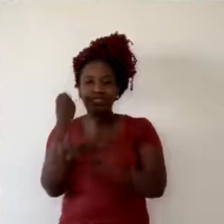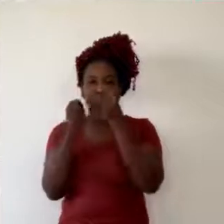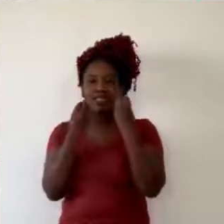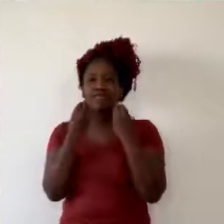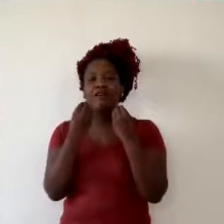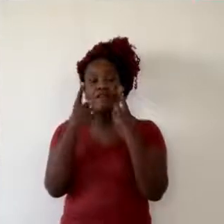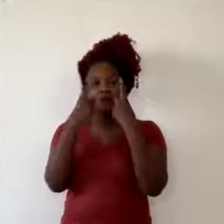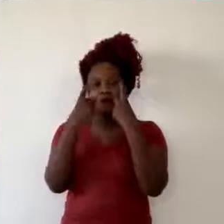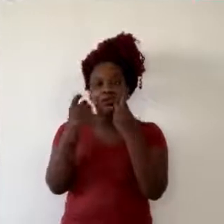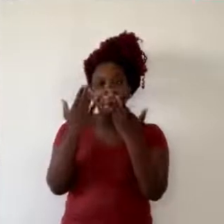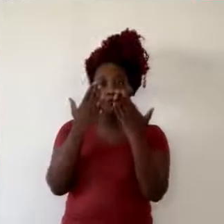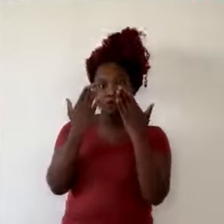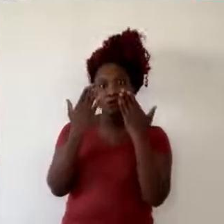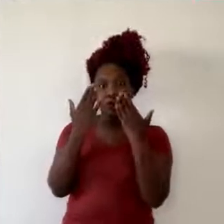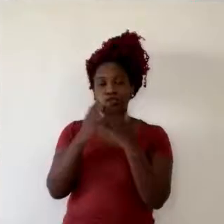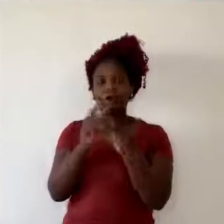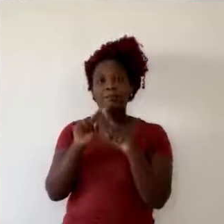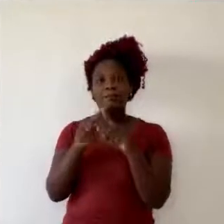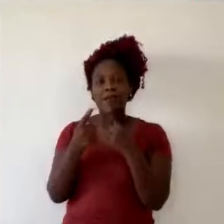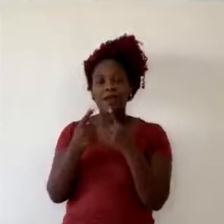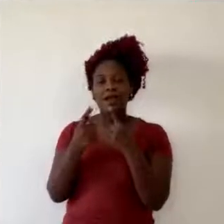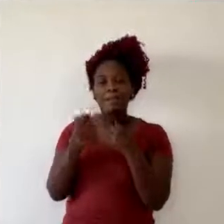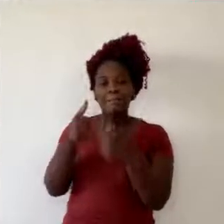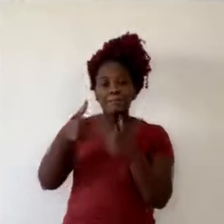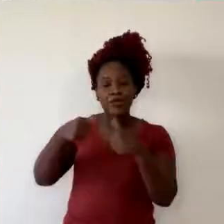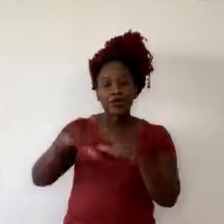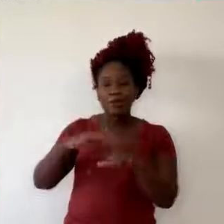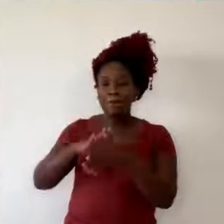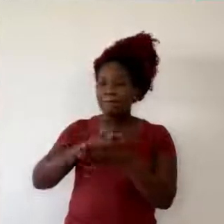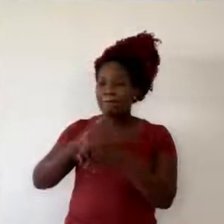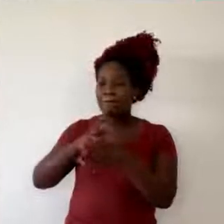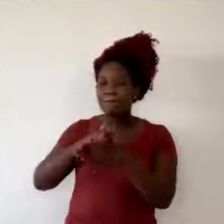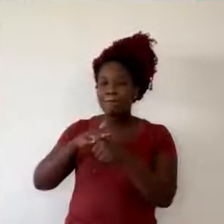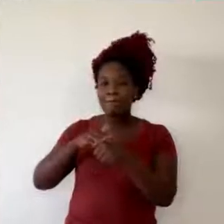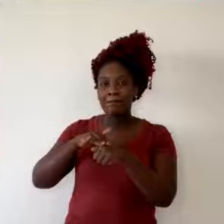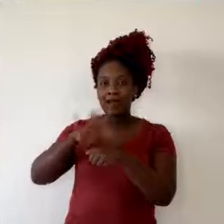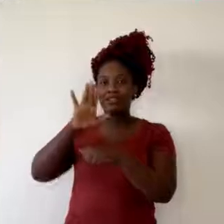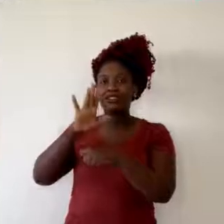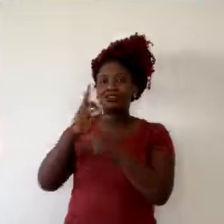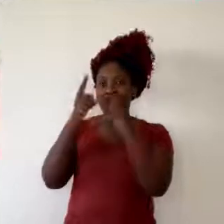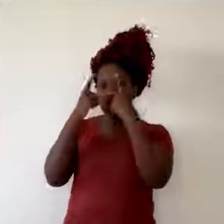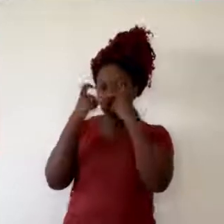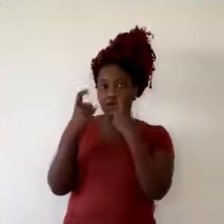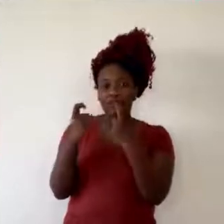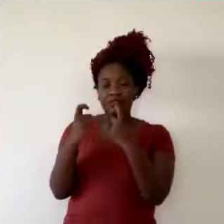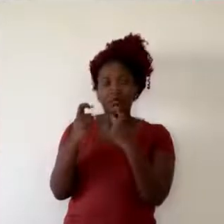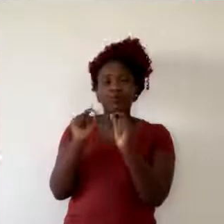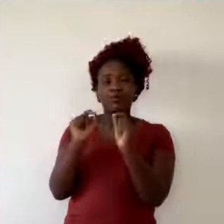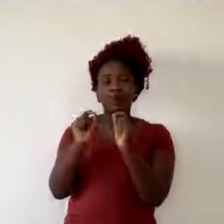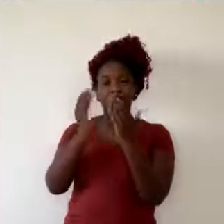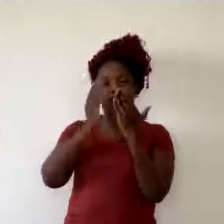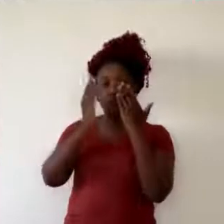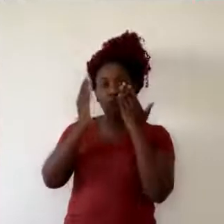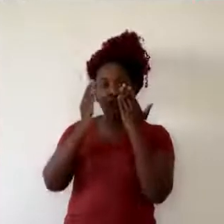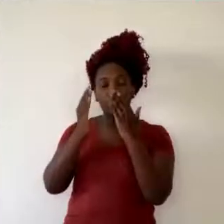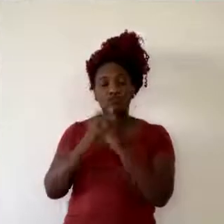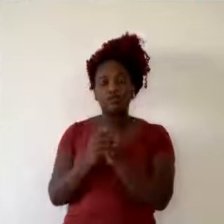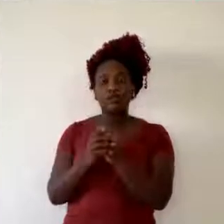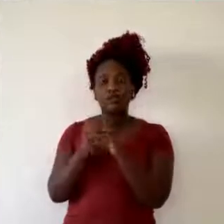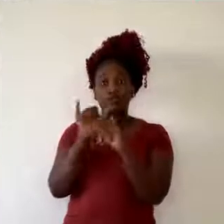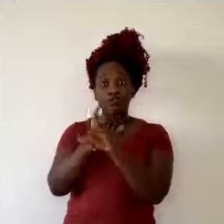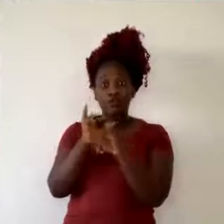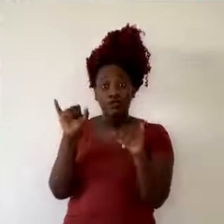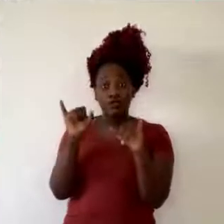psychological violence, but the violence that has really been killing in this pandemic, we've had that